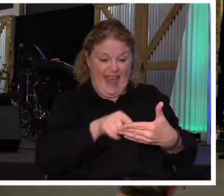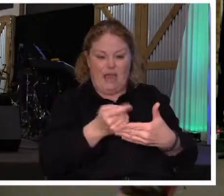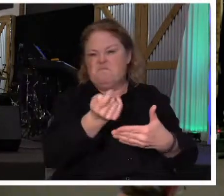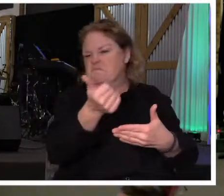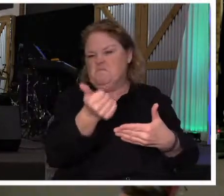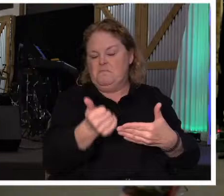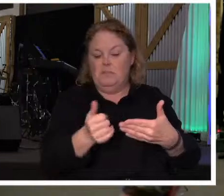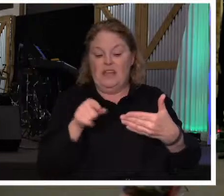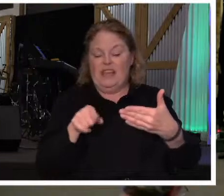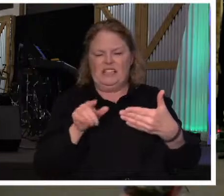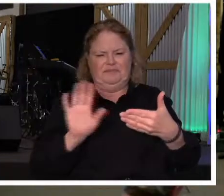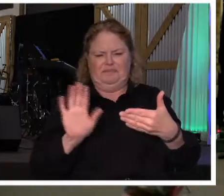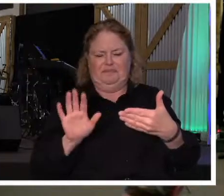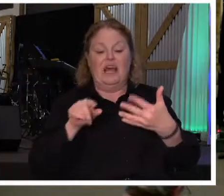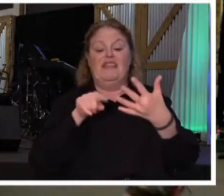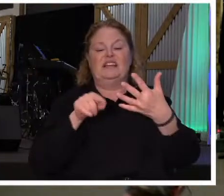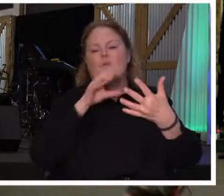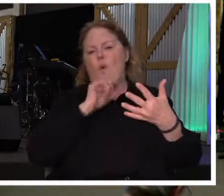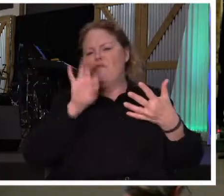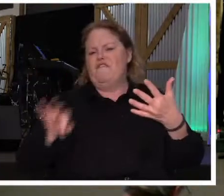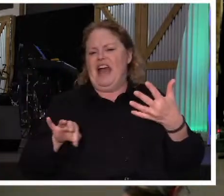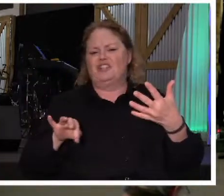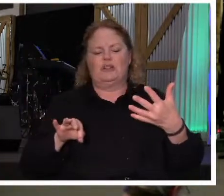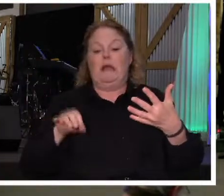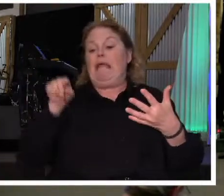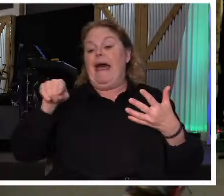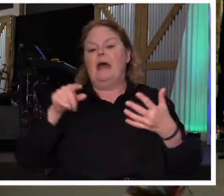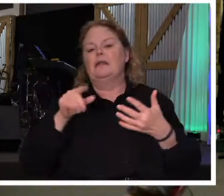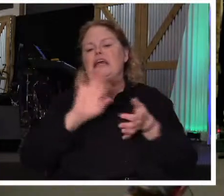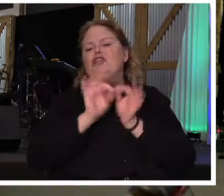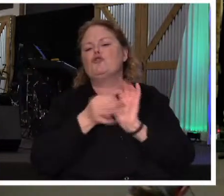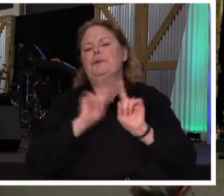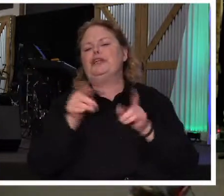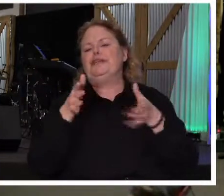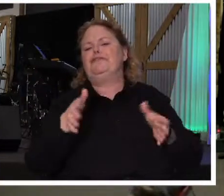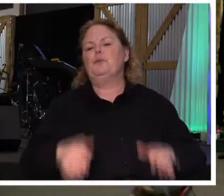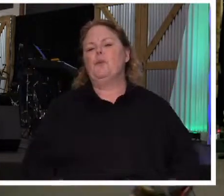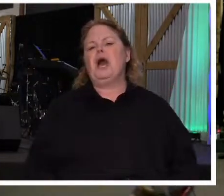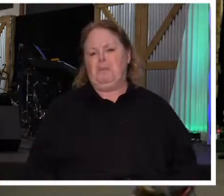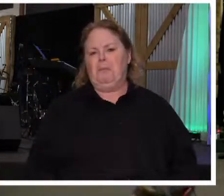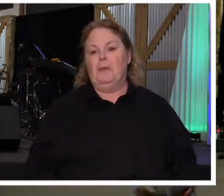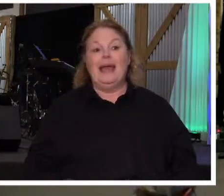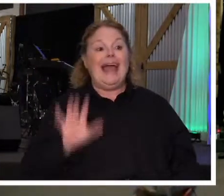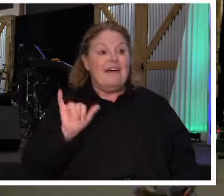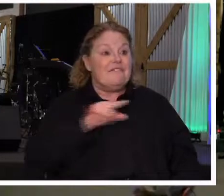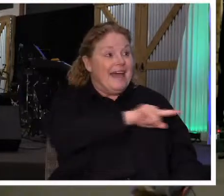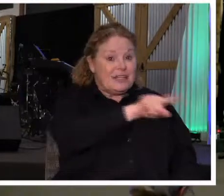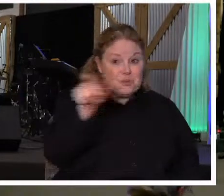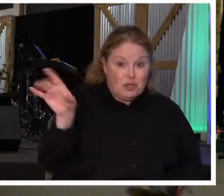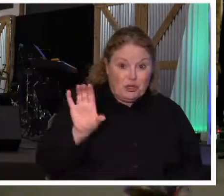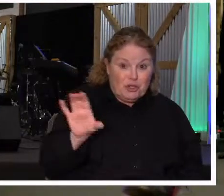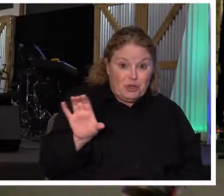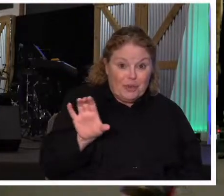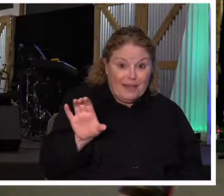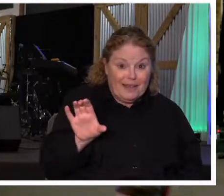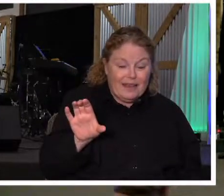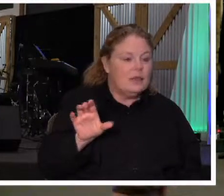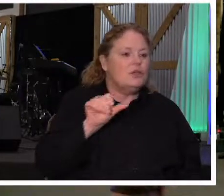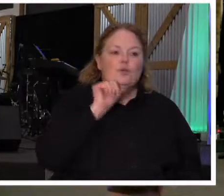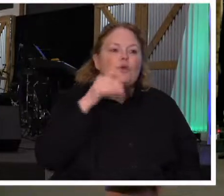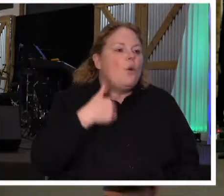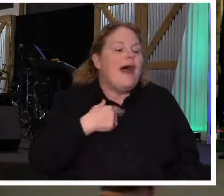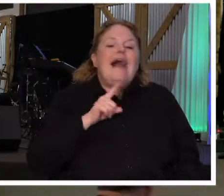or I believe that this passage should be interpreted this way. And if that is what is happening in your life, then you don't have a real